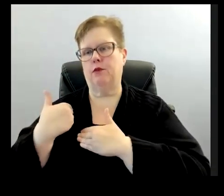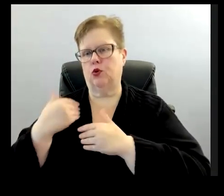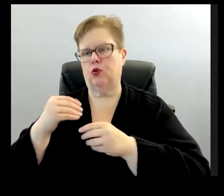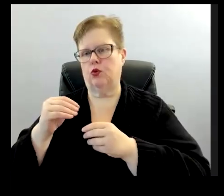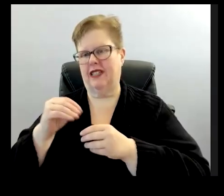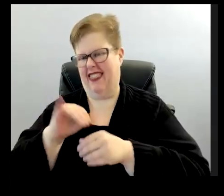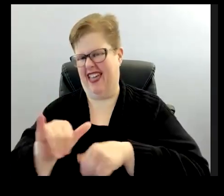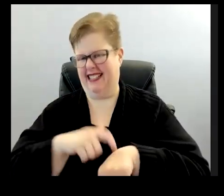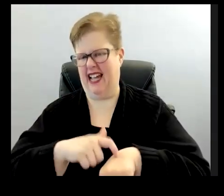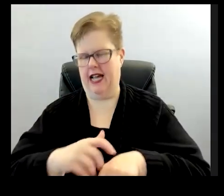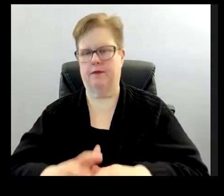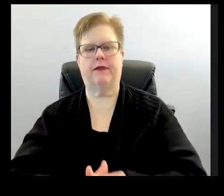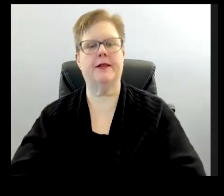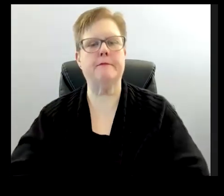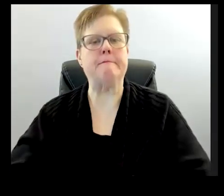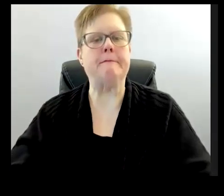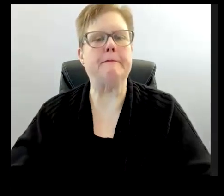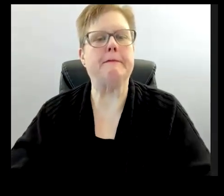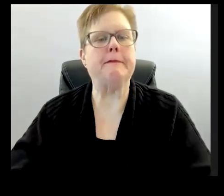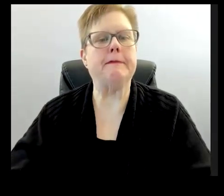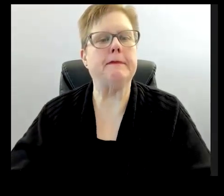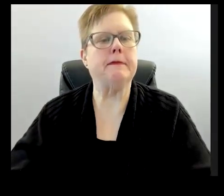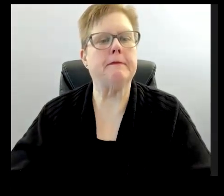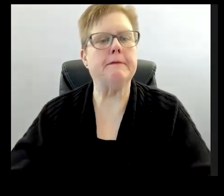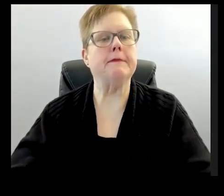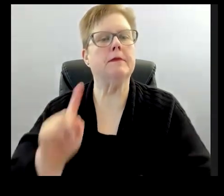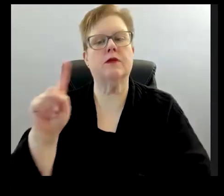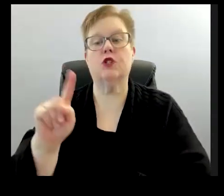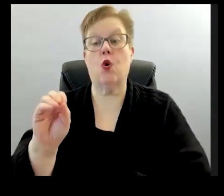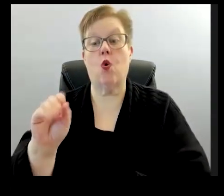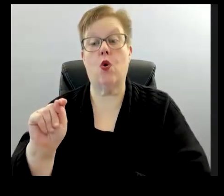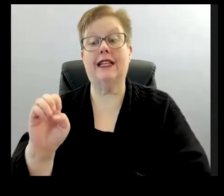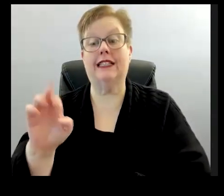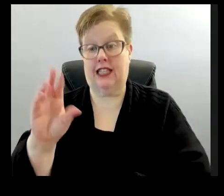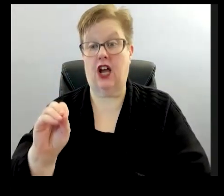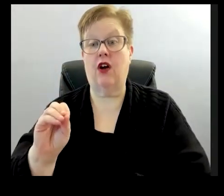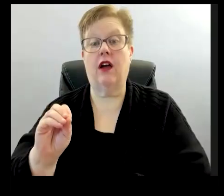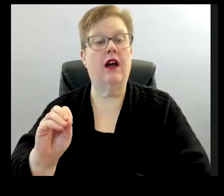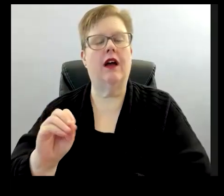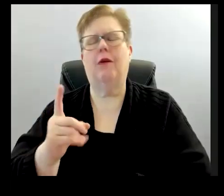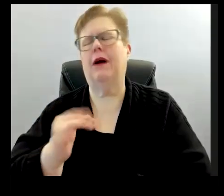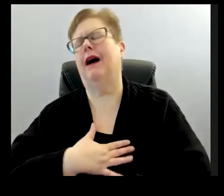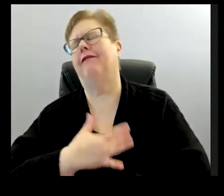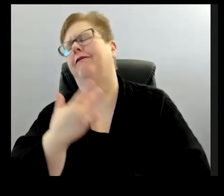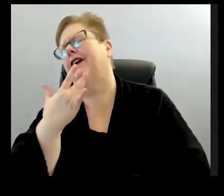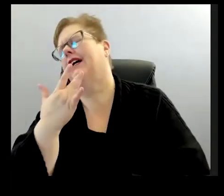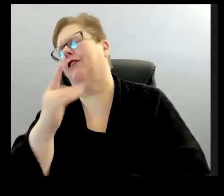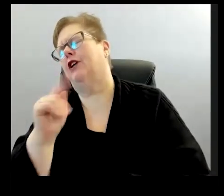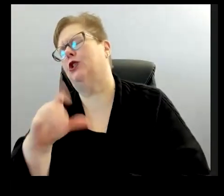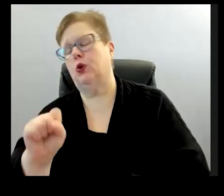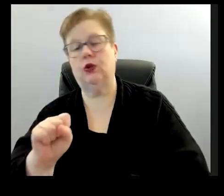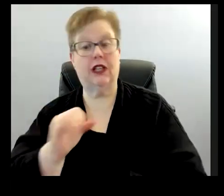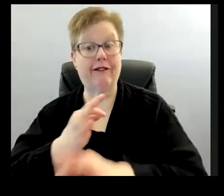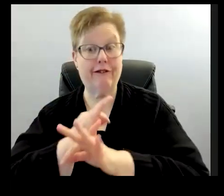immediate time. Zotero, which is One of my favorite tools. It is